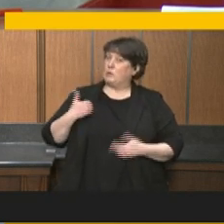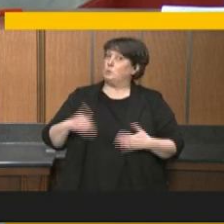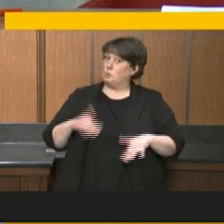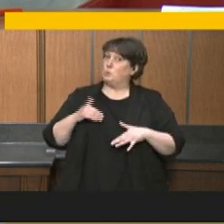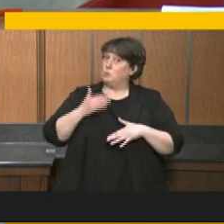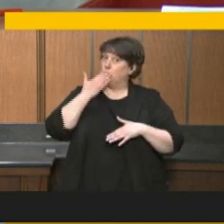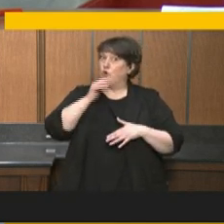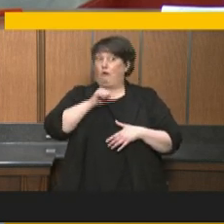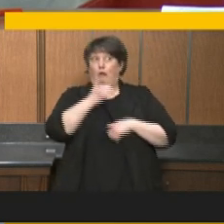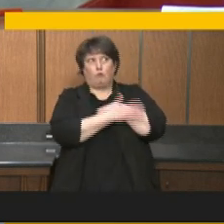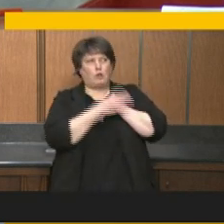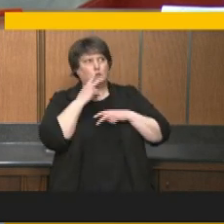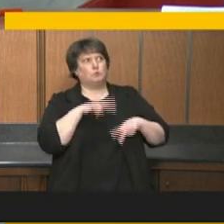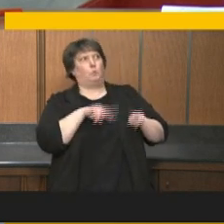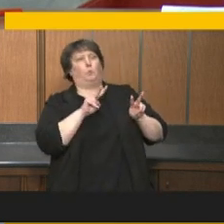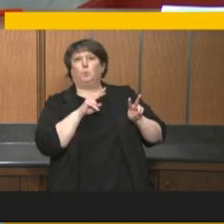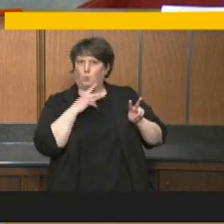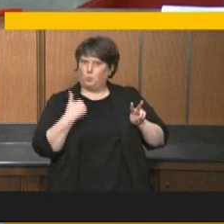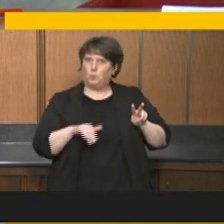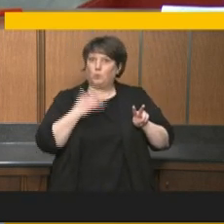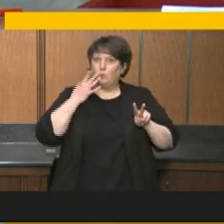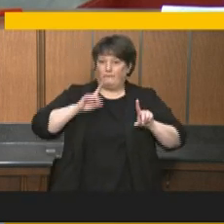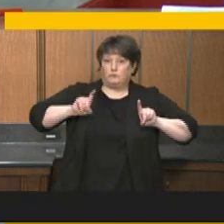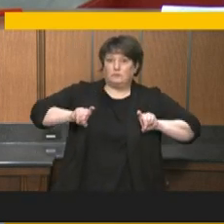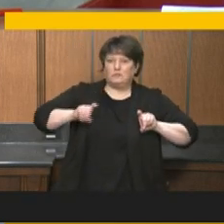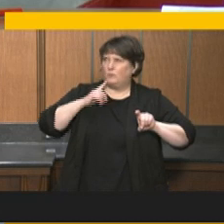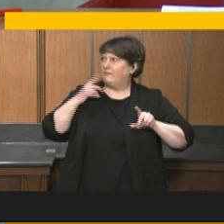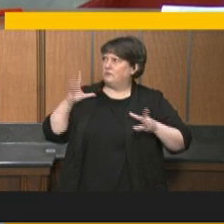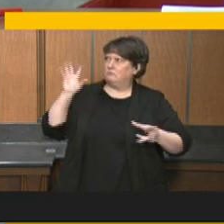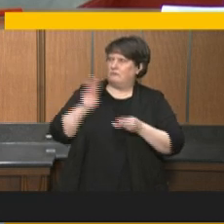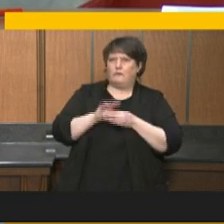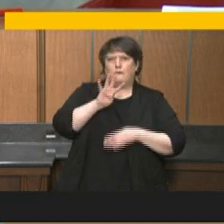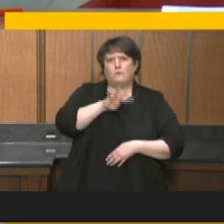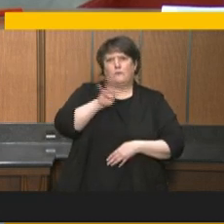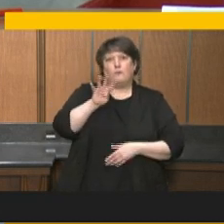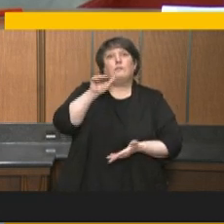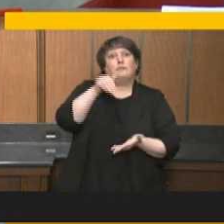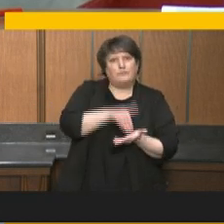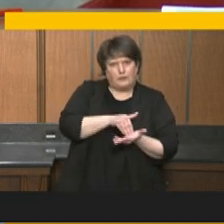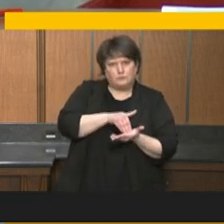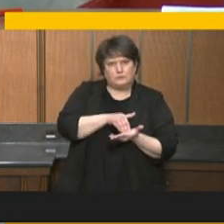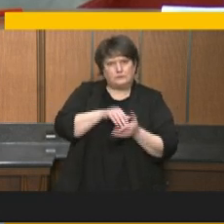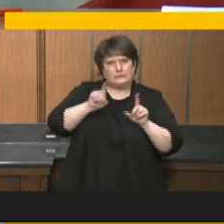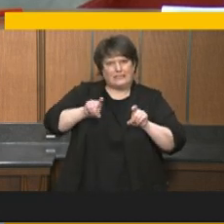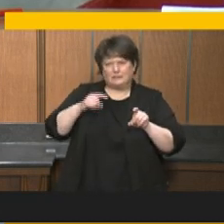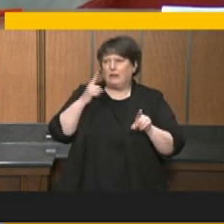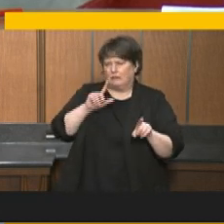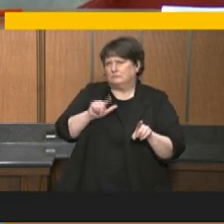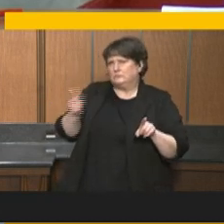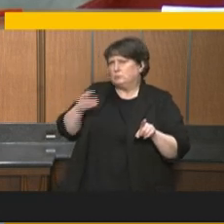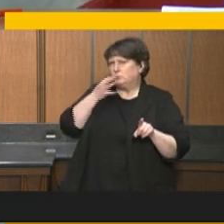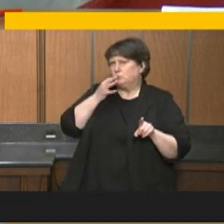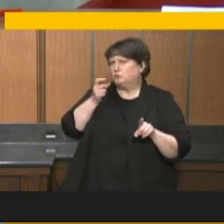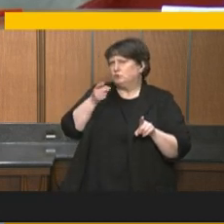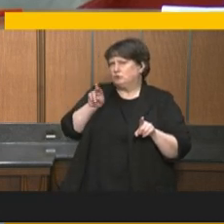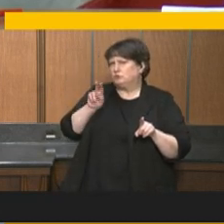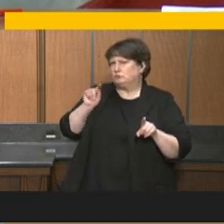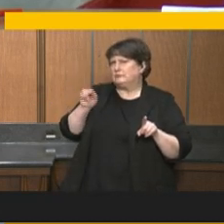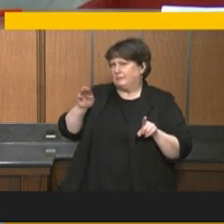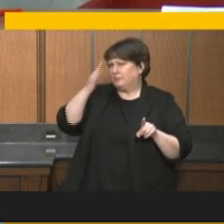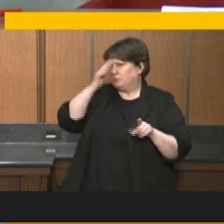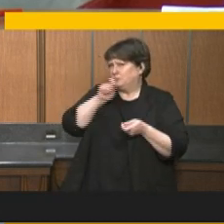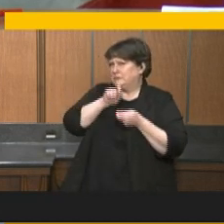capacity at I think 44,000 tests to date. Dr. Tam has the most current numbers. The efforts that we're seeing